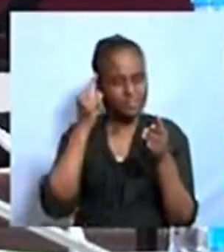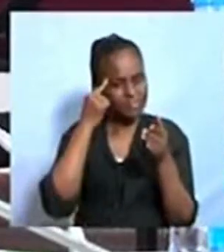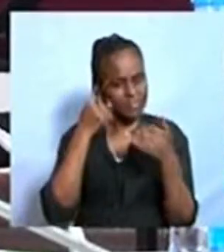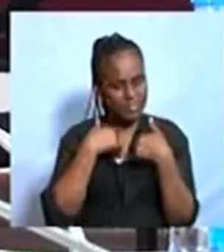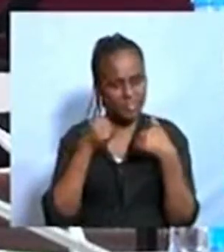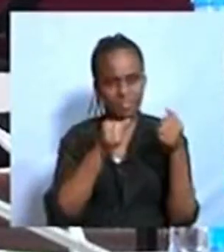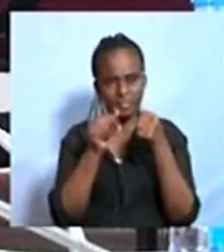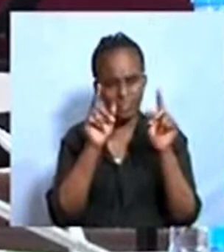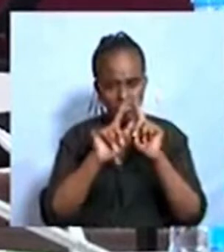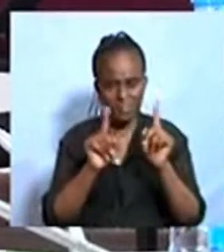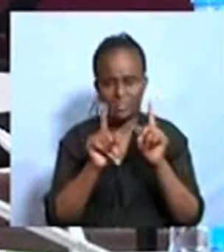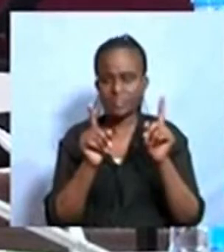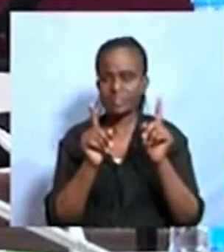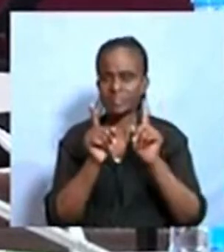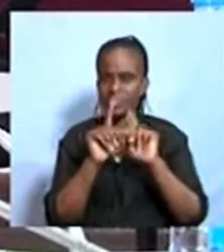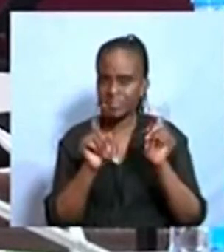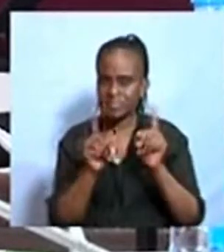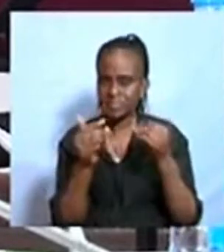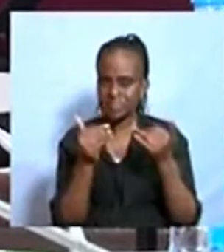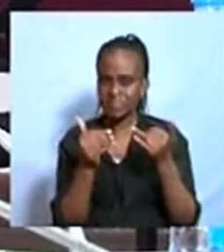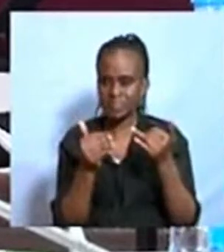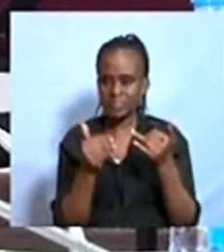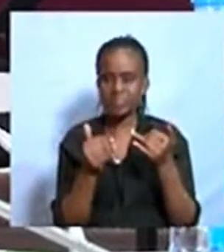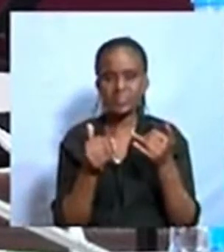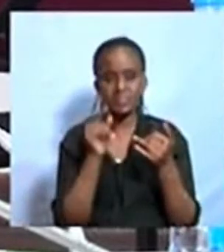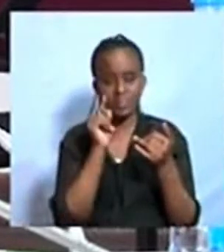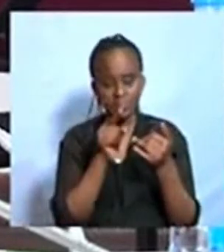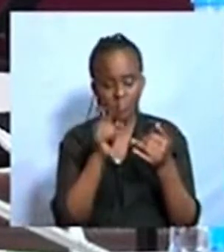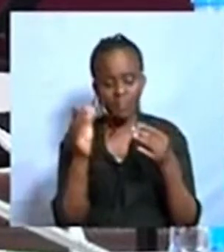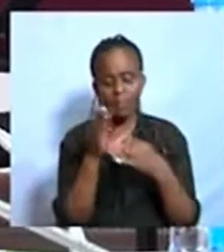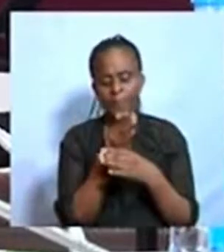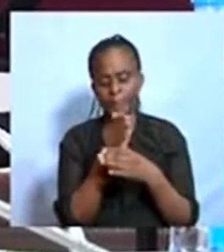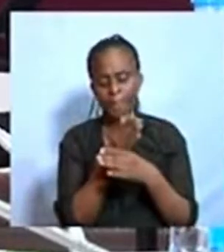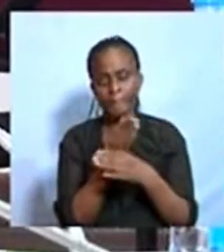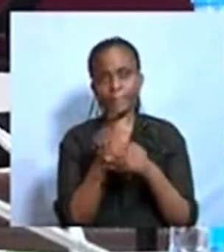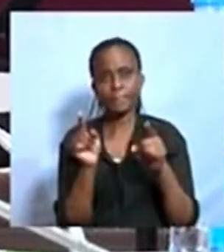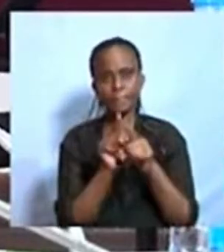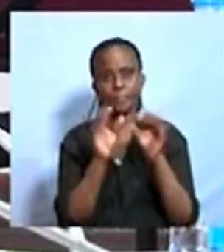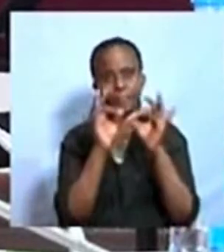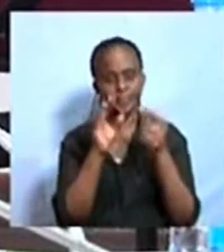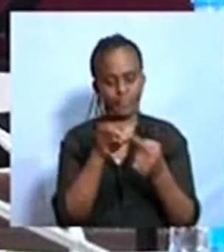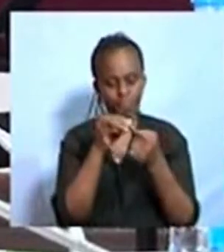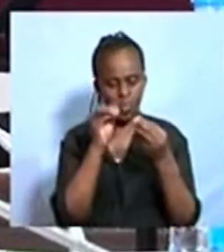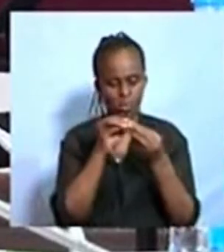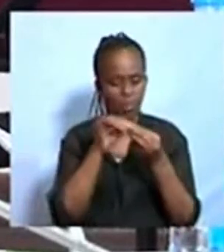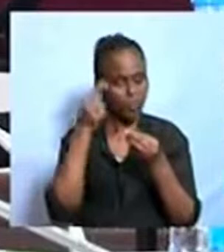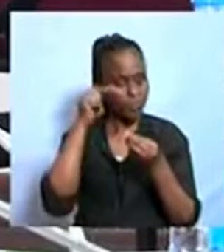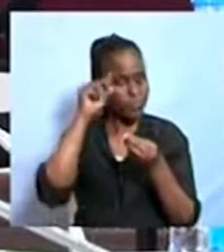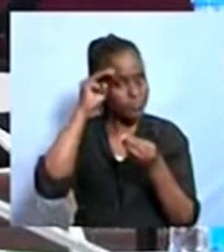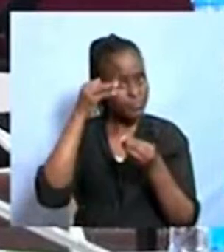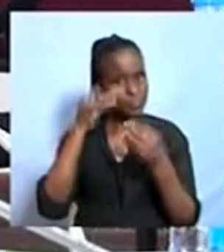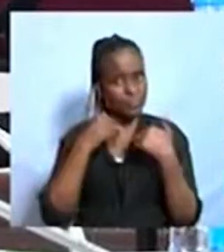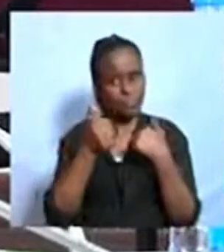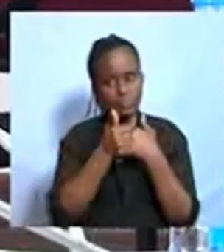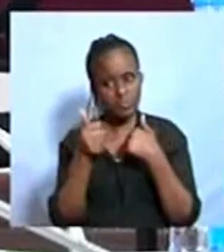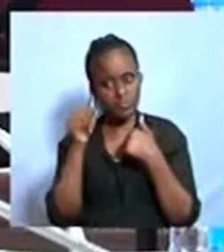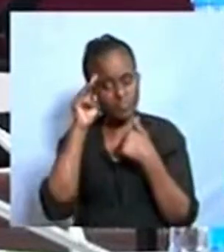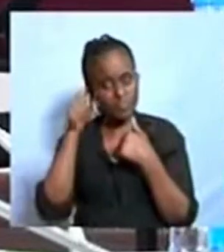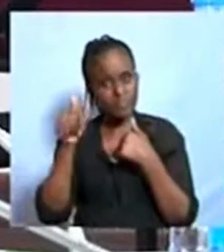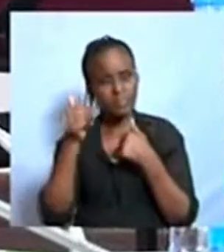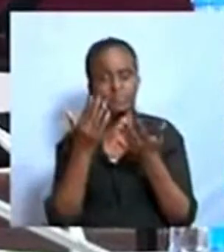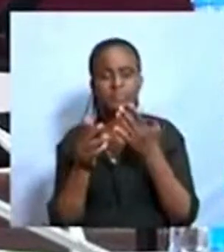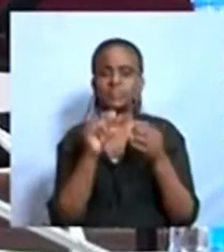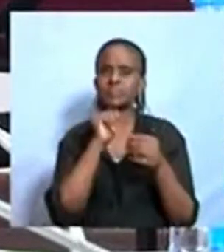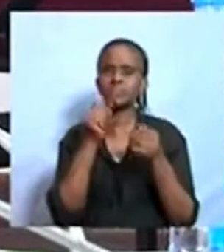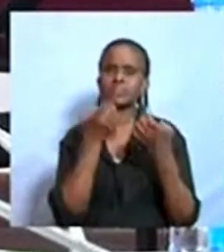system where the flow of business is efficient, especially for the Ministry of Health. Other ministries, perhaps you